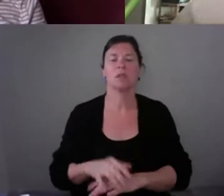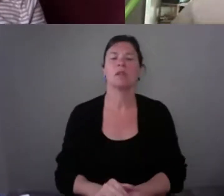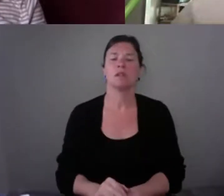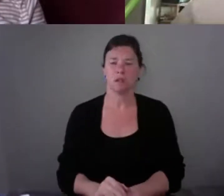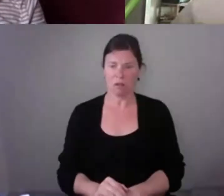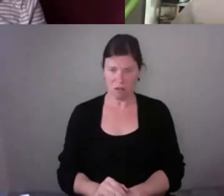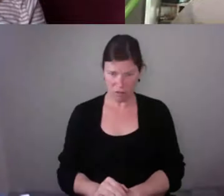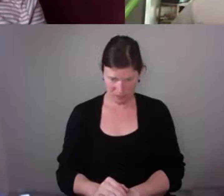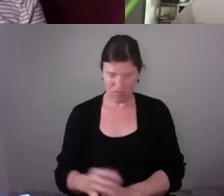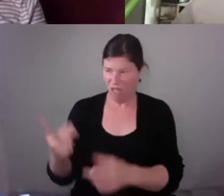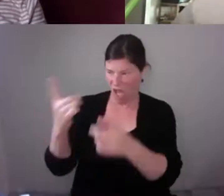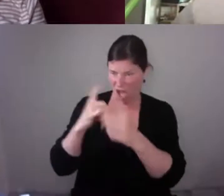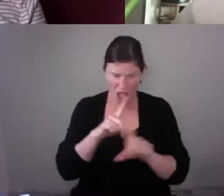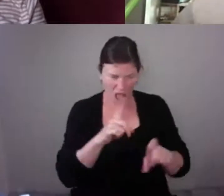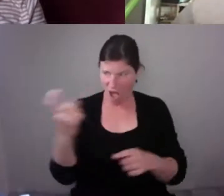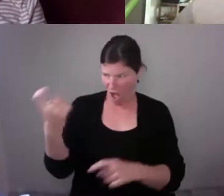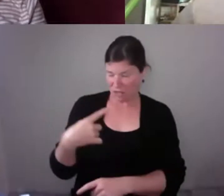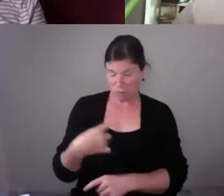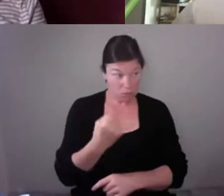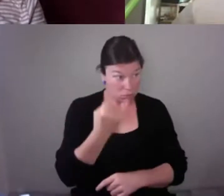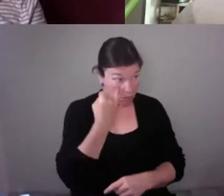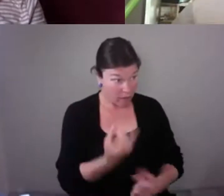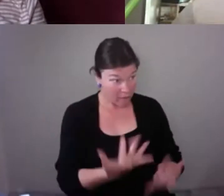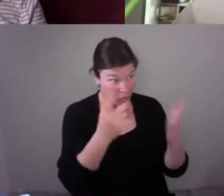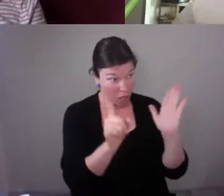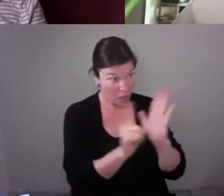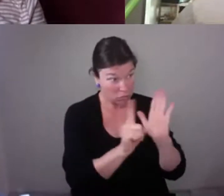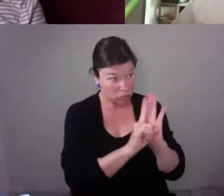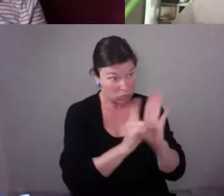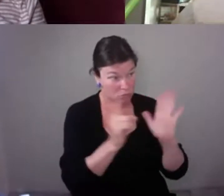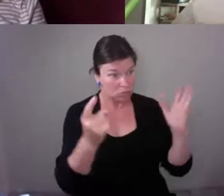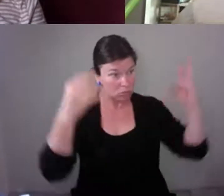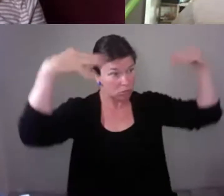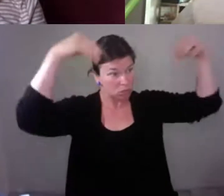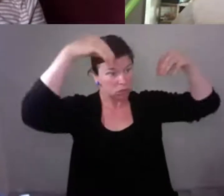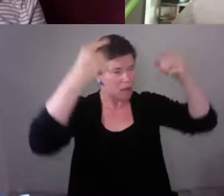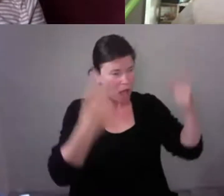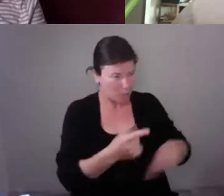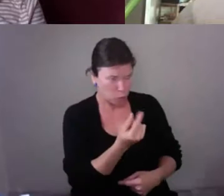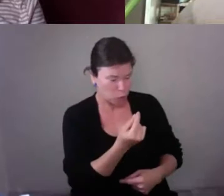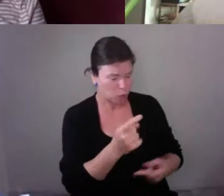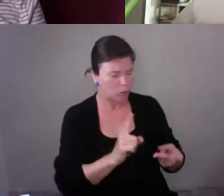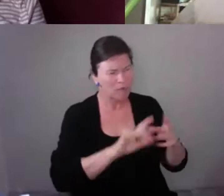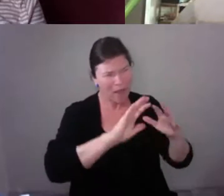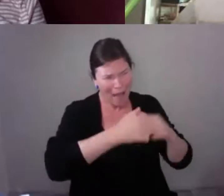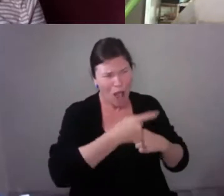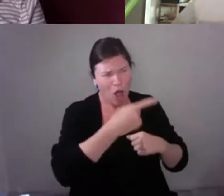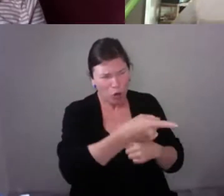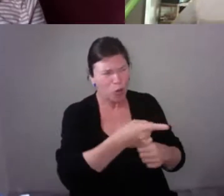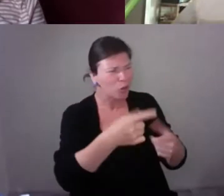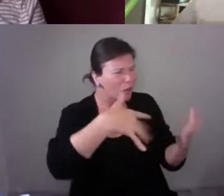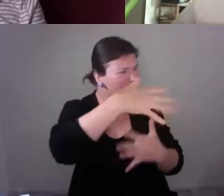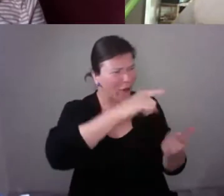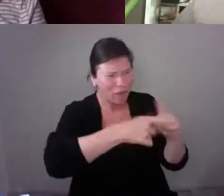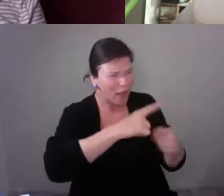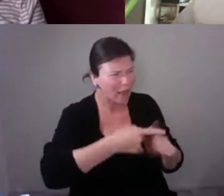fire drill, and how I would make friends. I probably made more friends than the